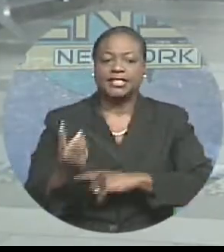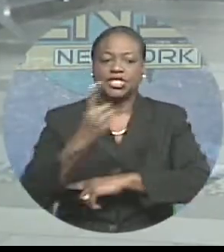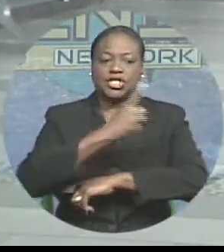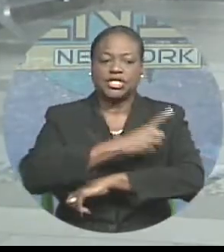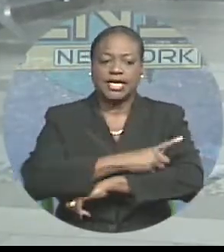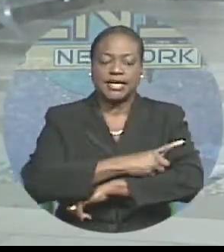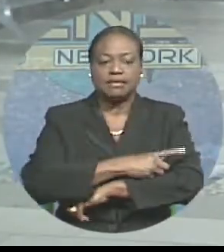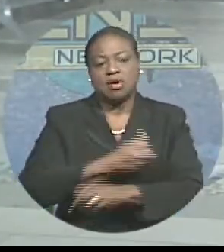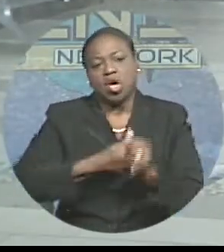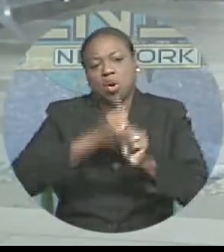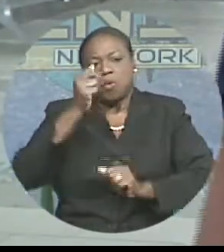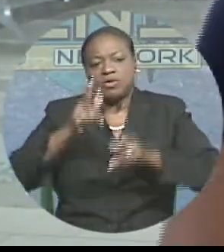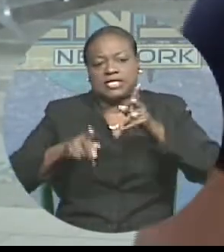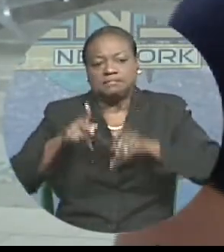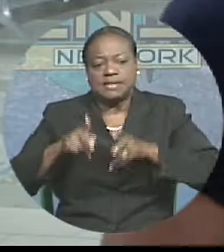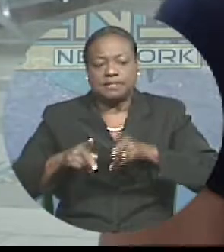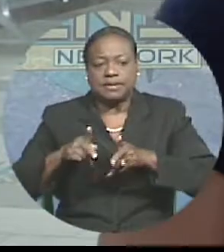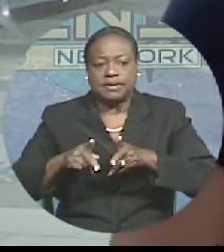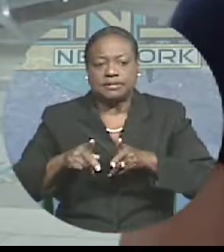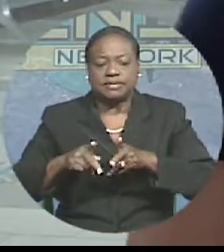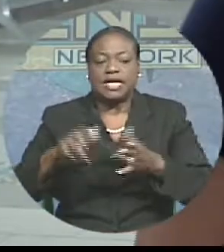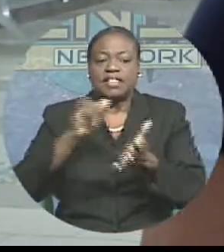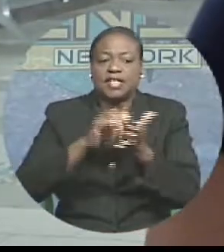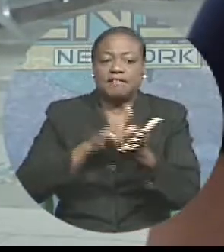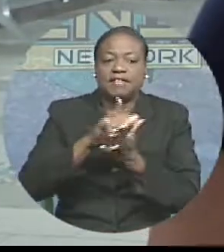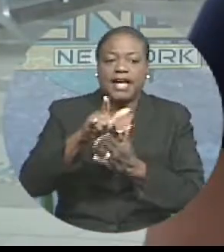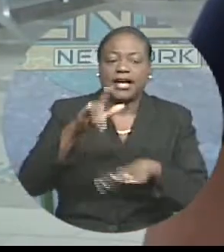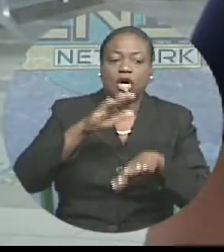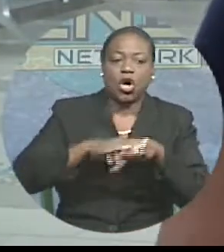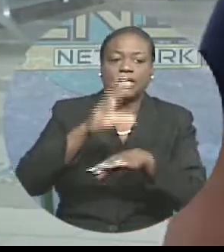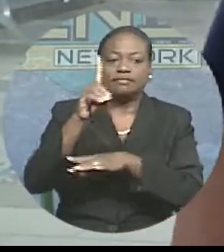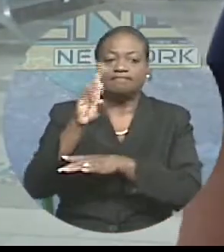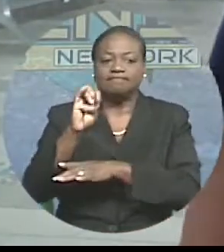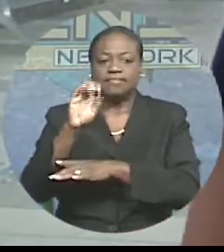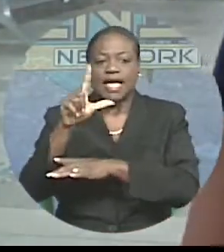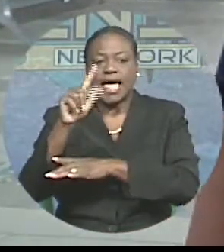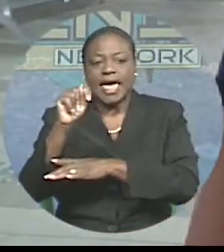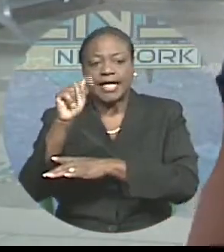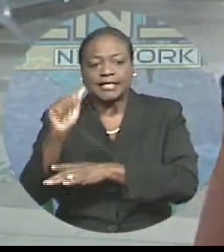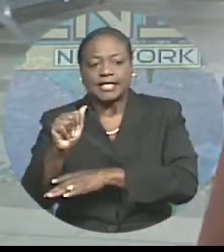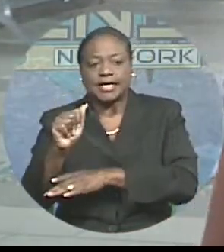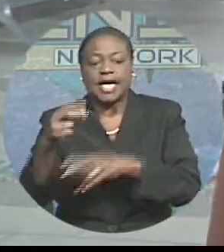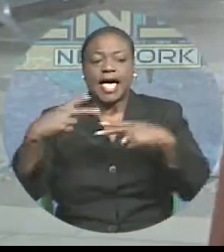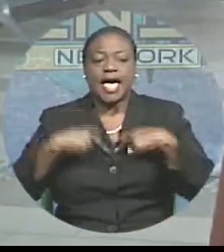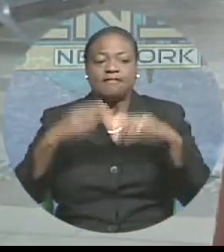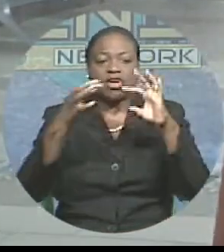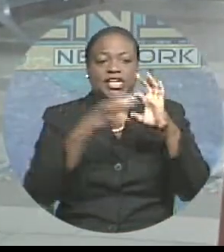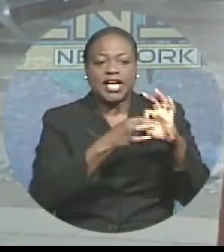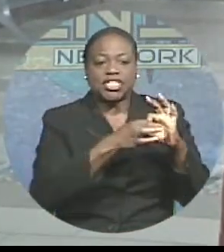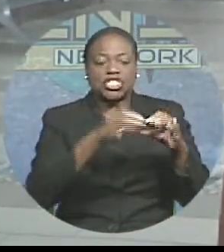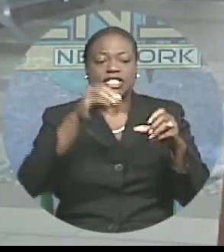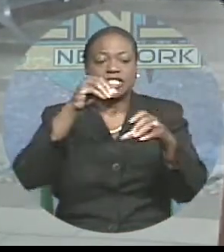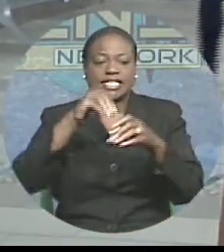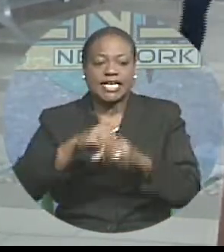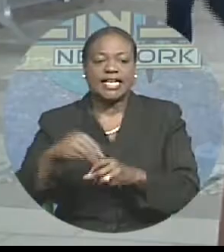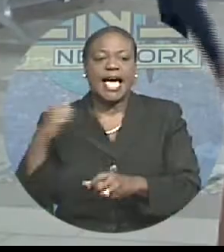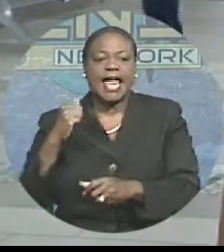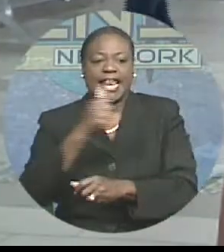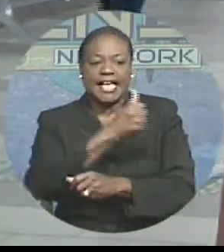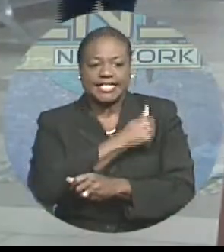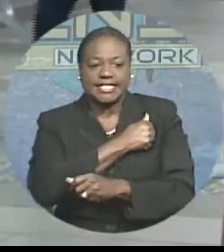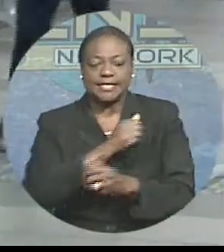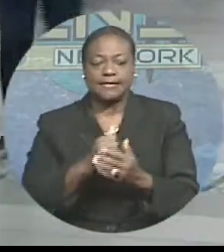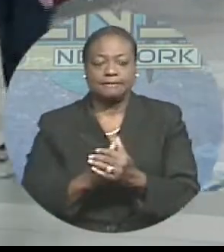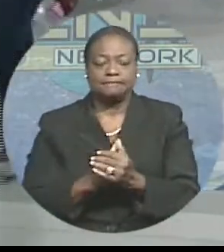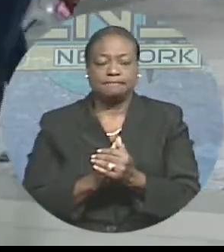most people that are flying on Delta have connections in Atlanta, so it's a very stressful experience not knowing whether